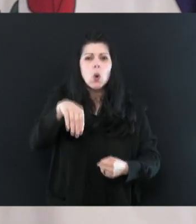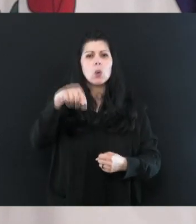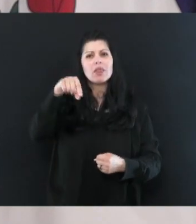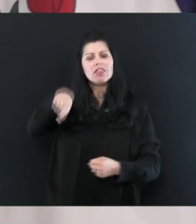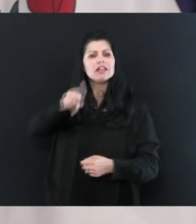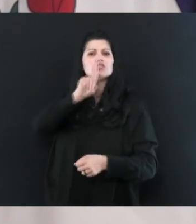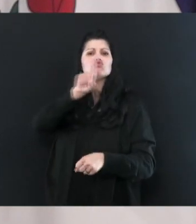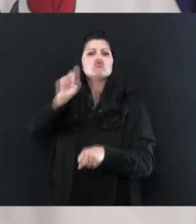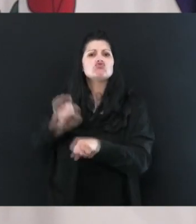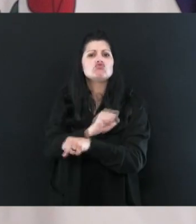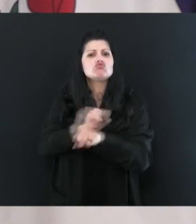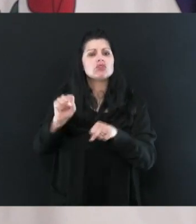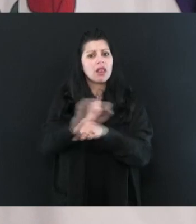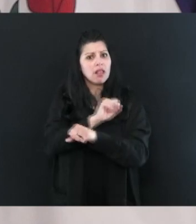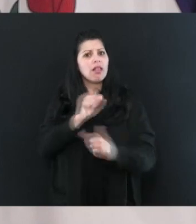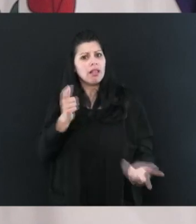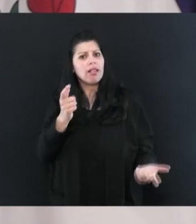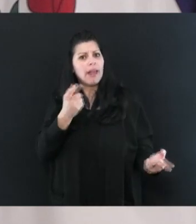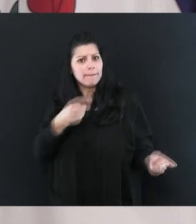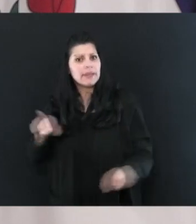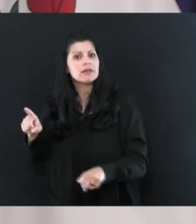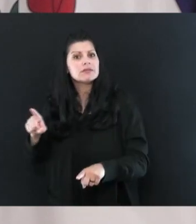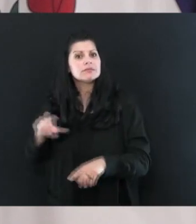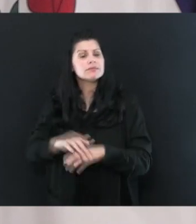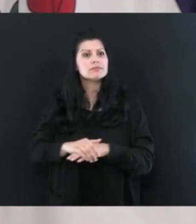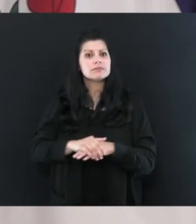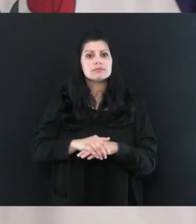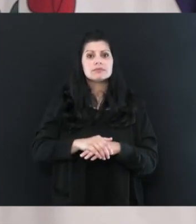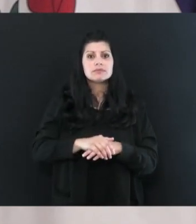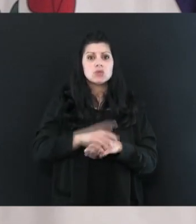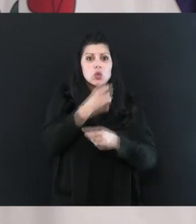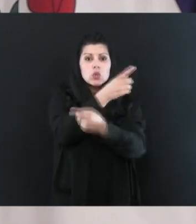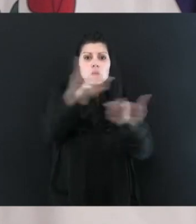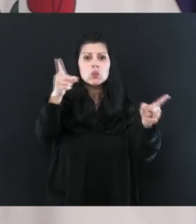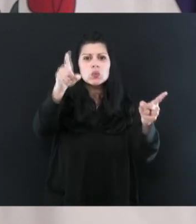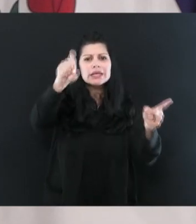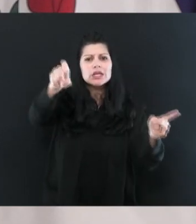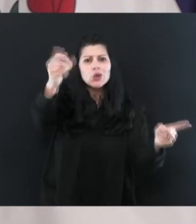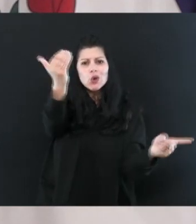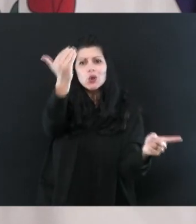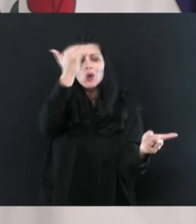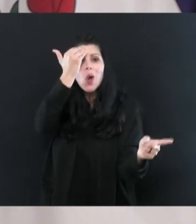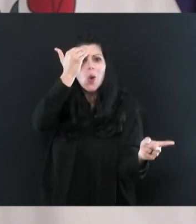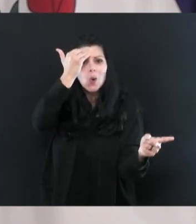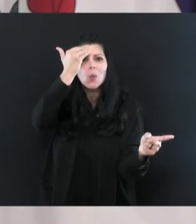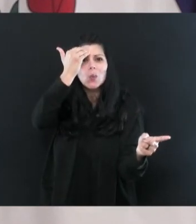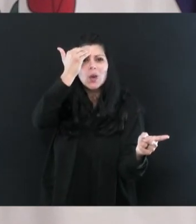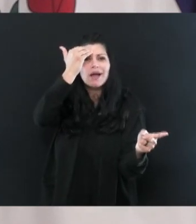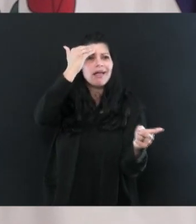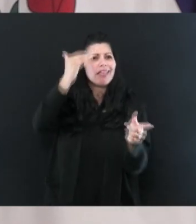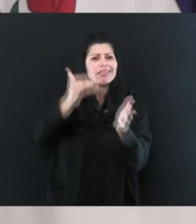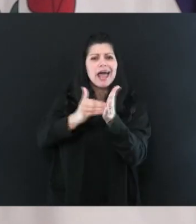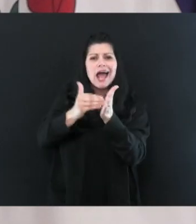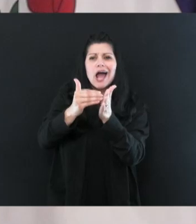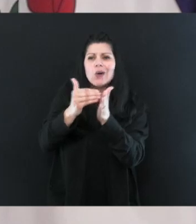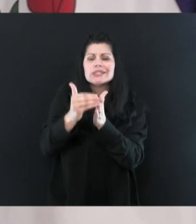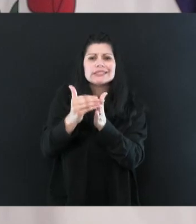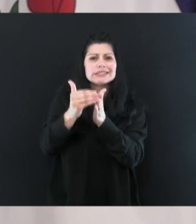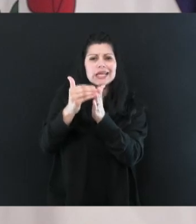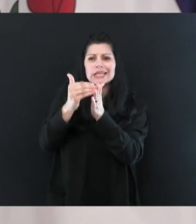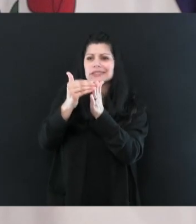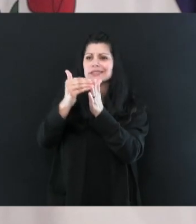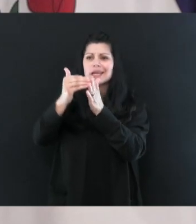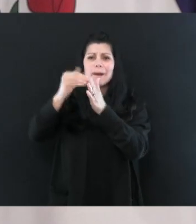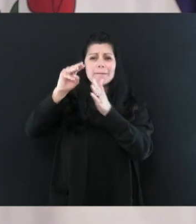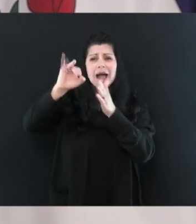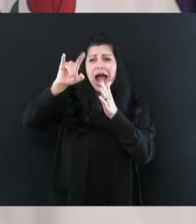would be thousands of miles of roads that would be either built or improved upon or ditches pulled or all